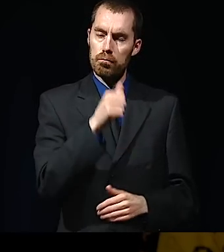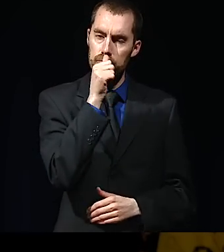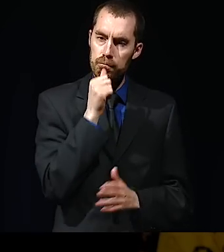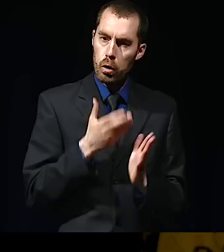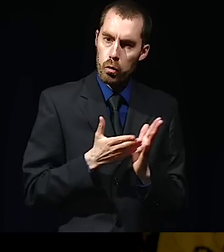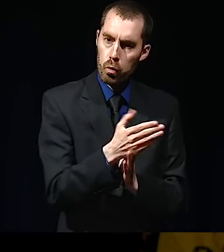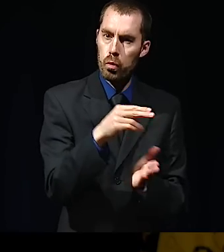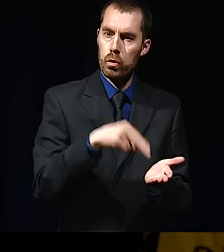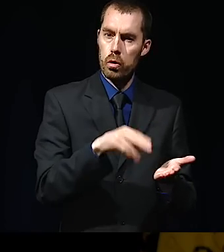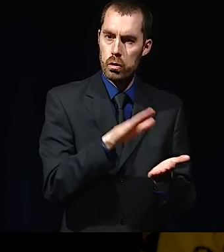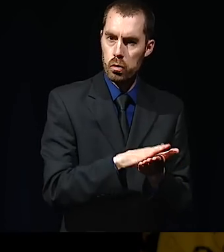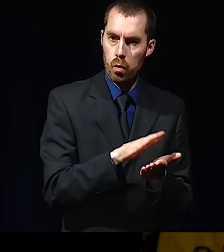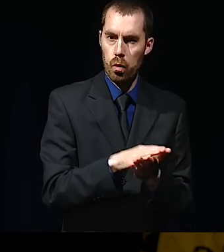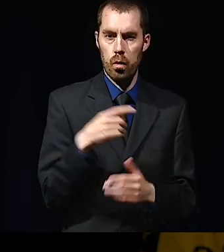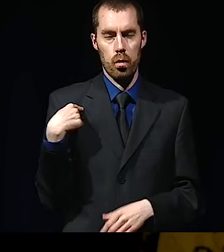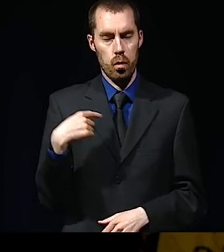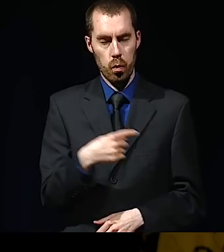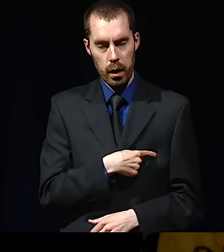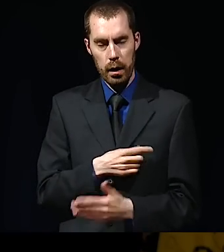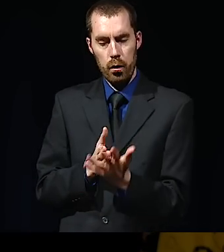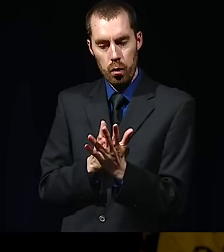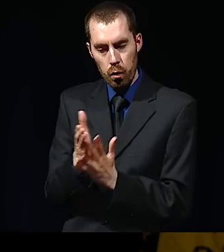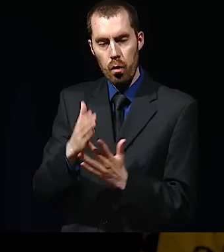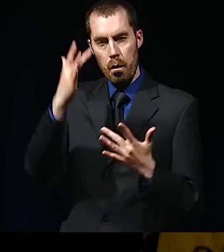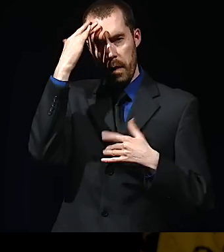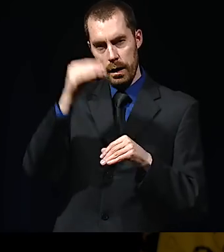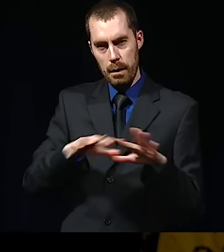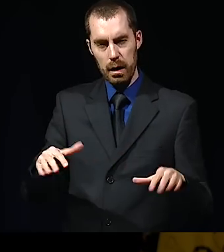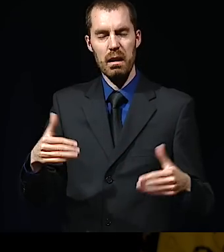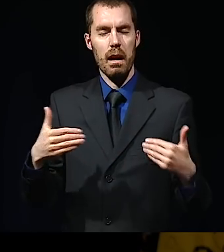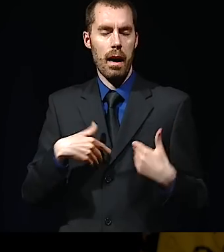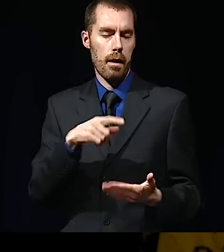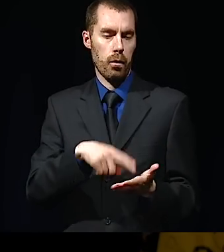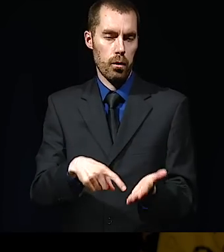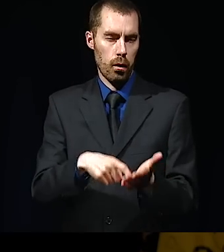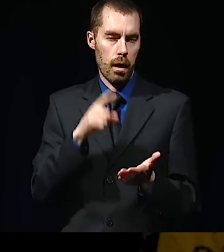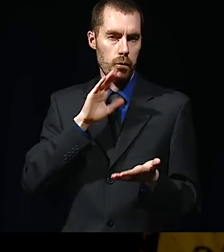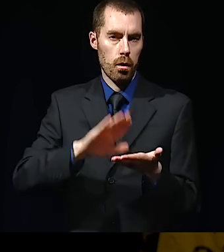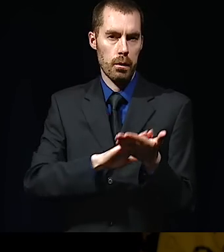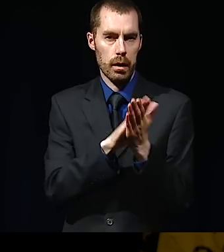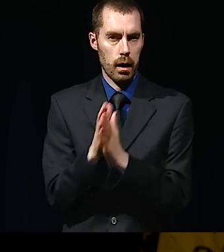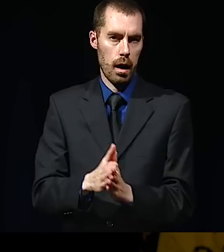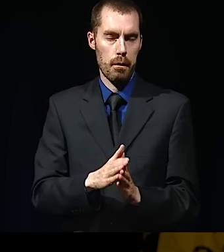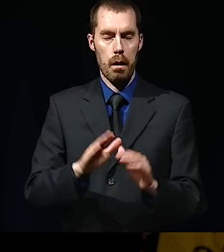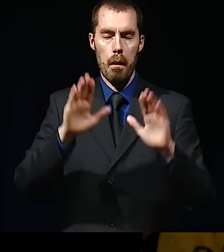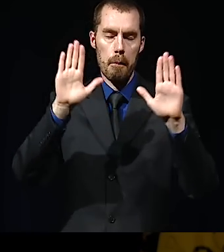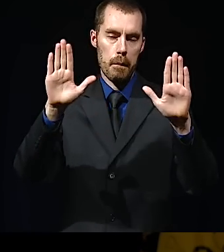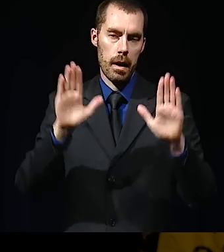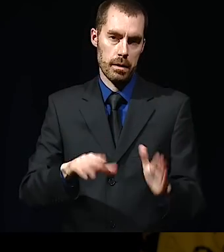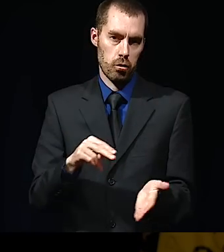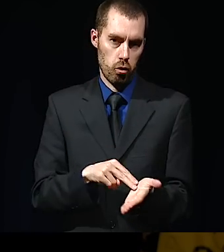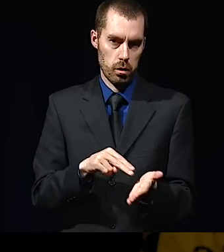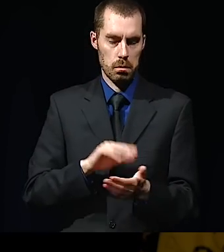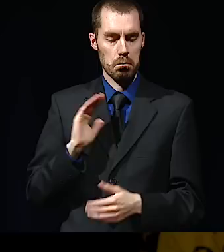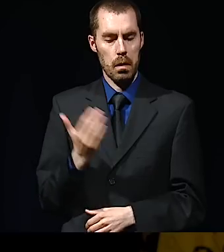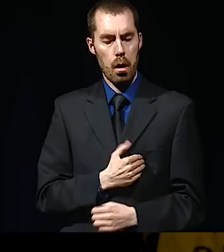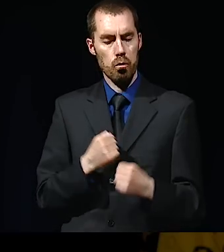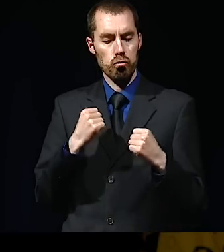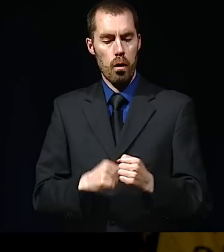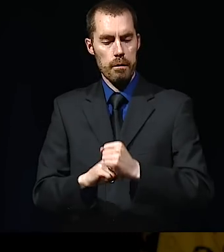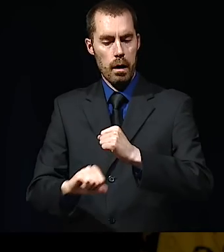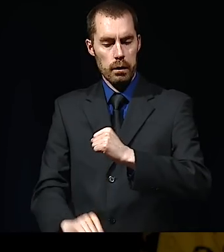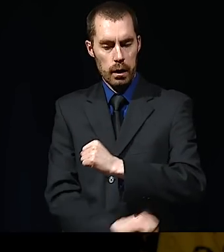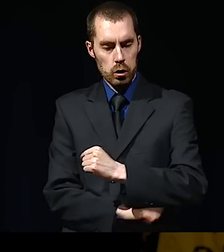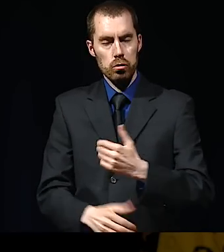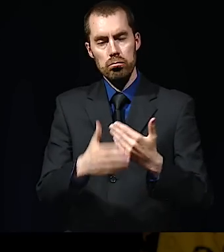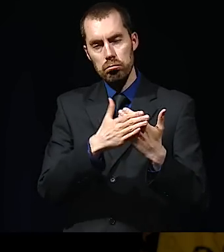it takes to become amazing nurses. I know that with our strong foundation in nursing education, the rest of the hands-on skills will